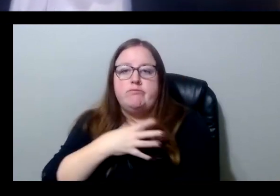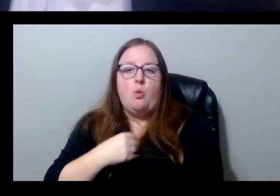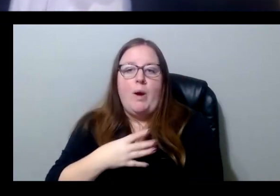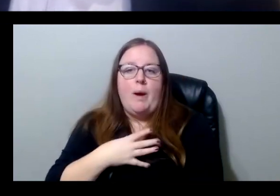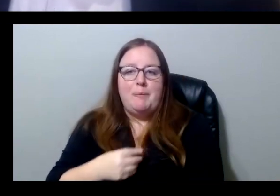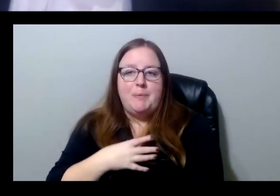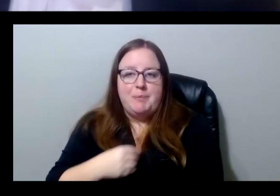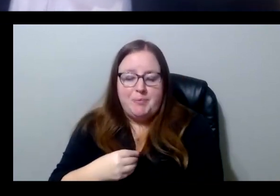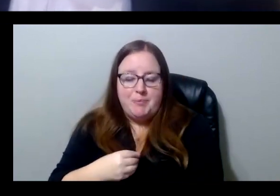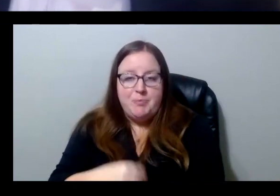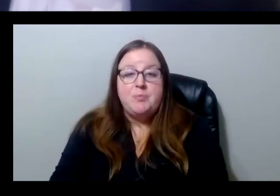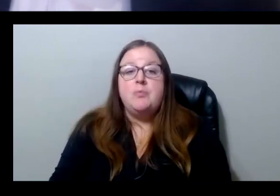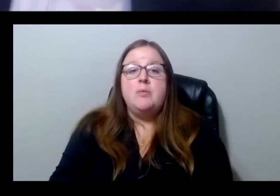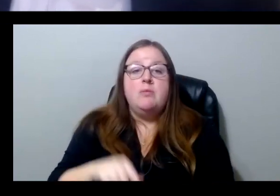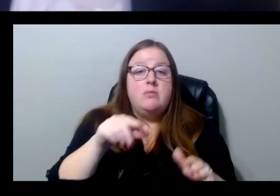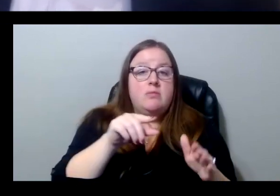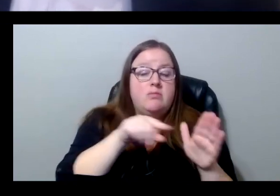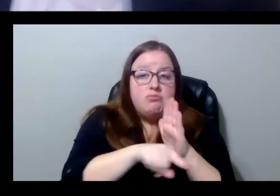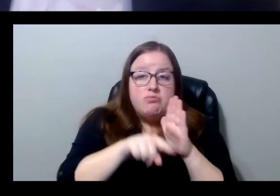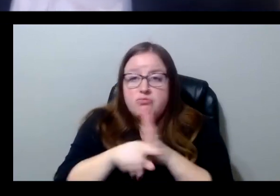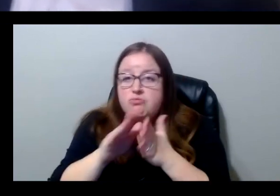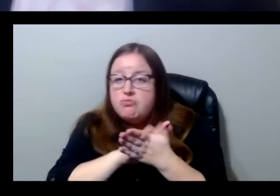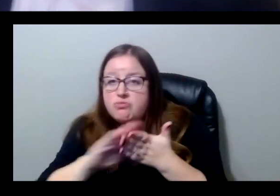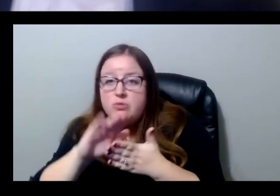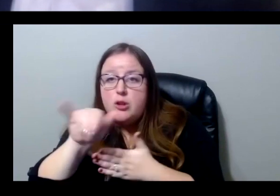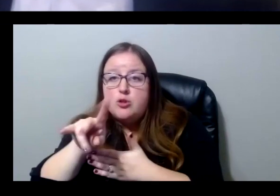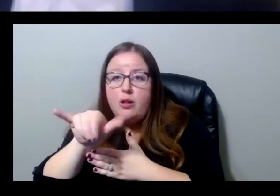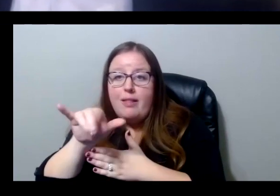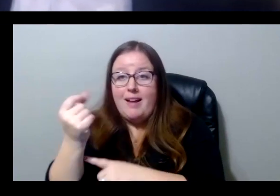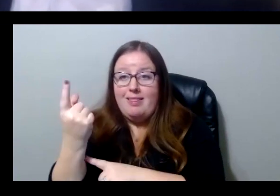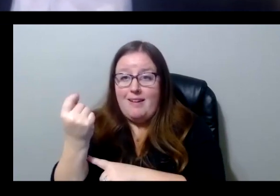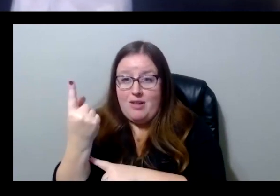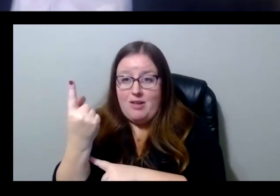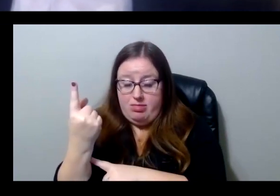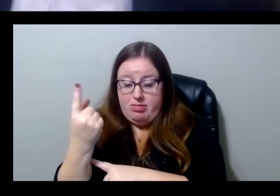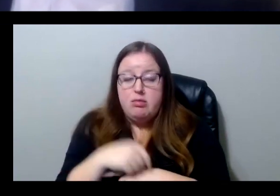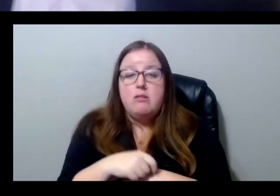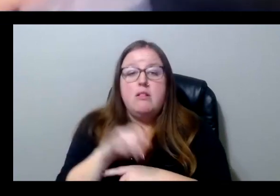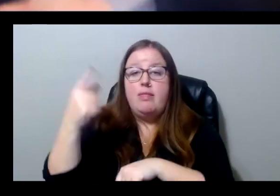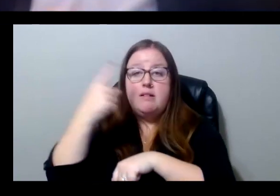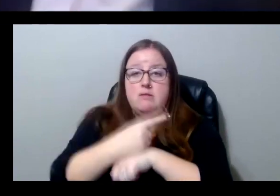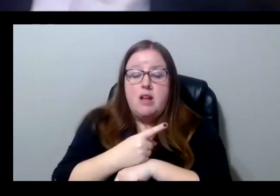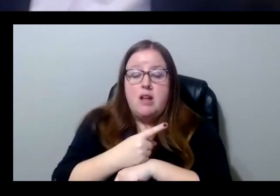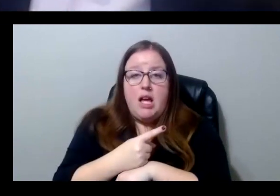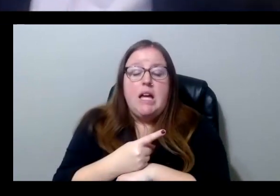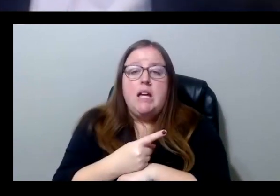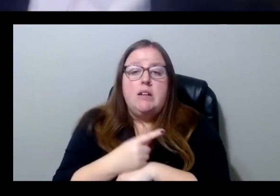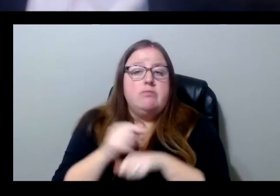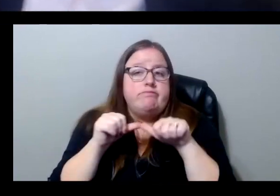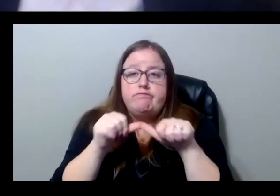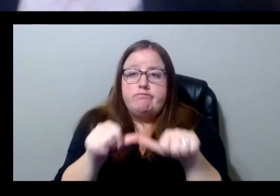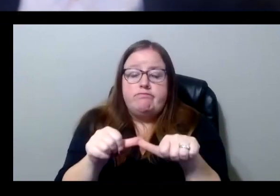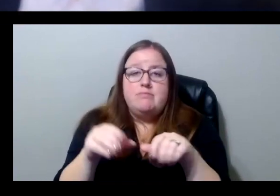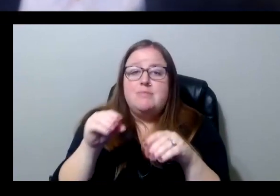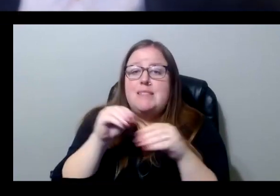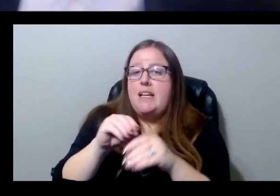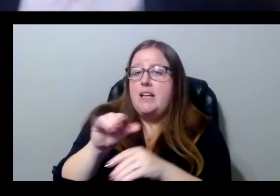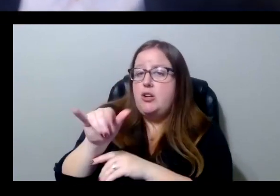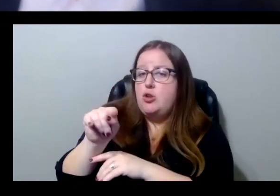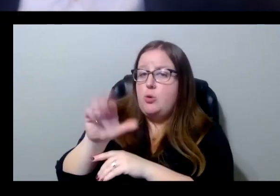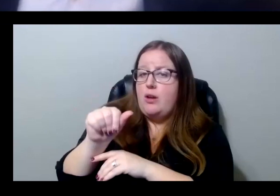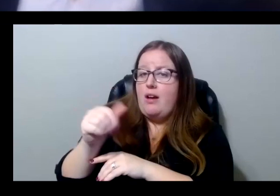most of the readers will likely be American born readers, but maybe not. So